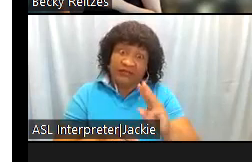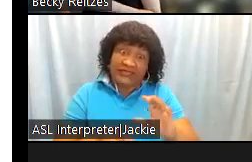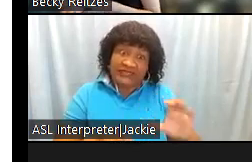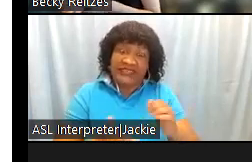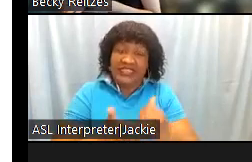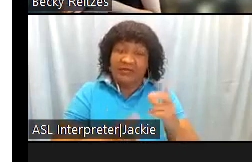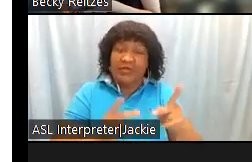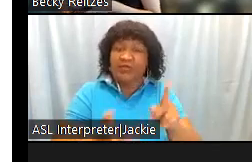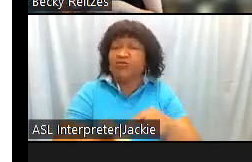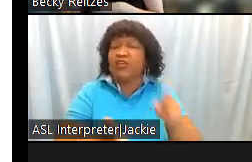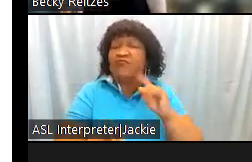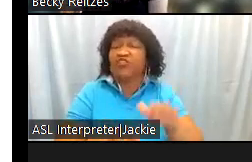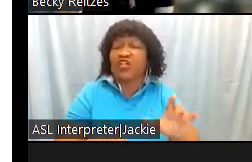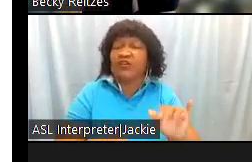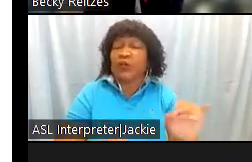paying for childcare.